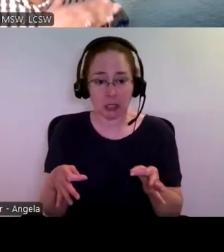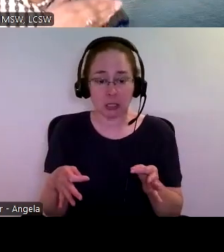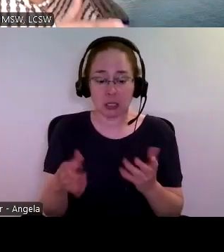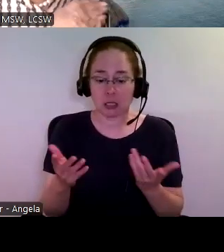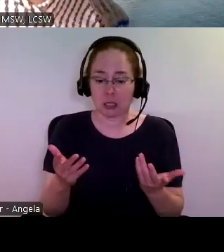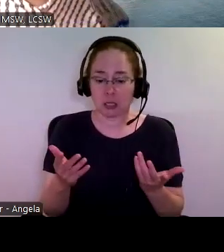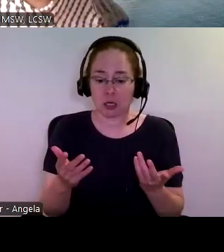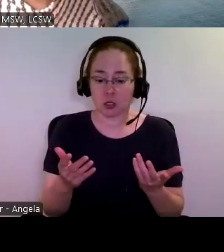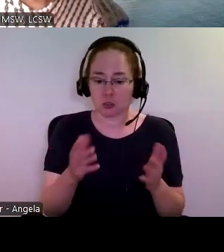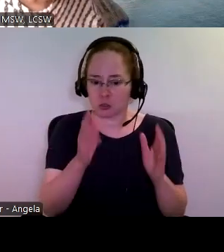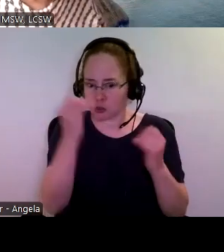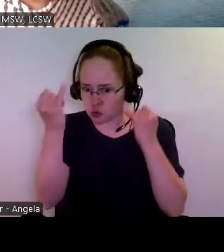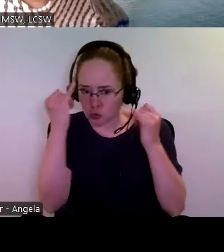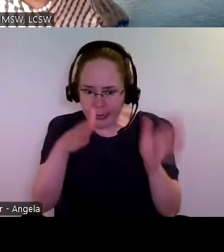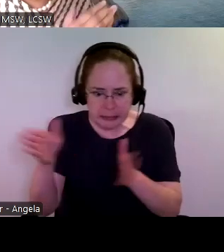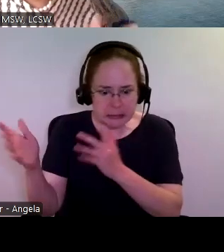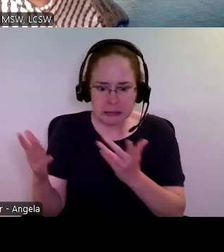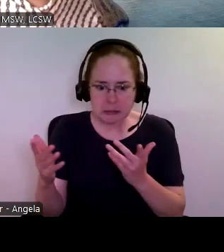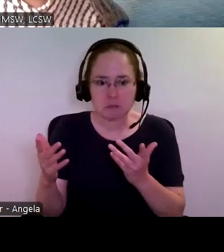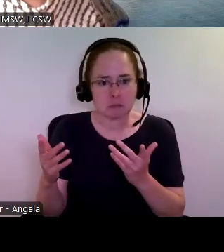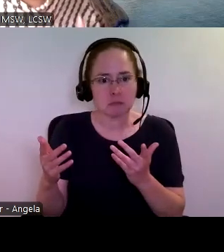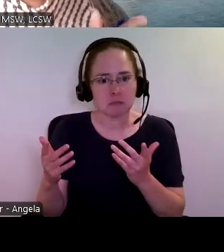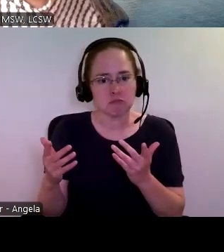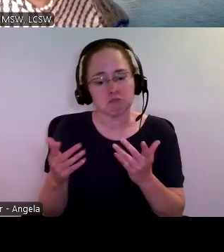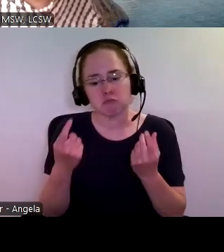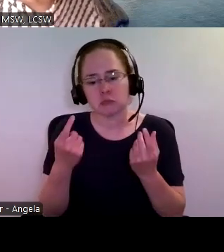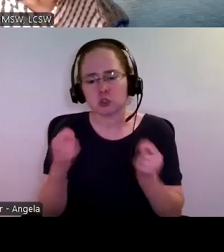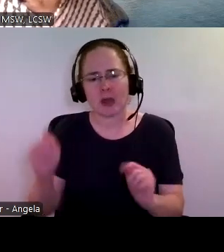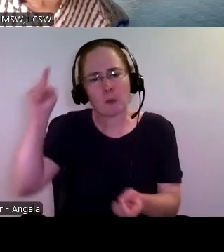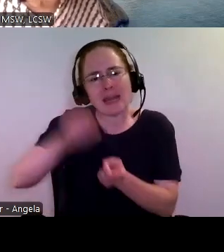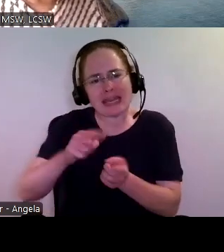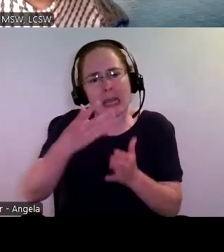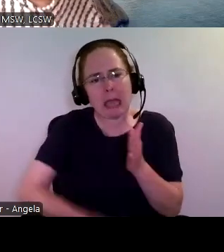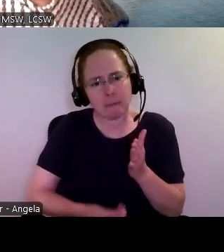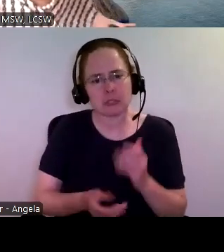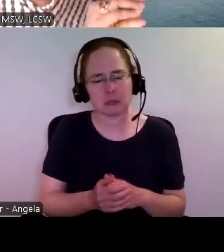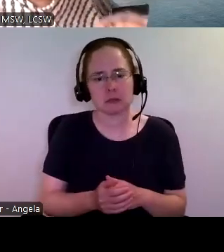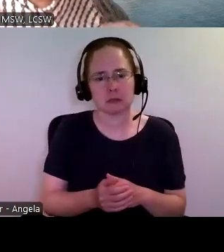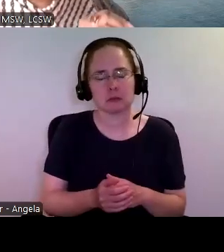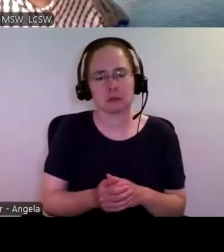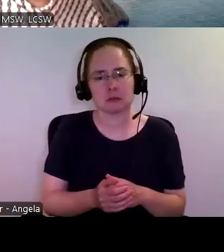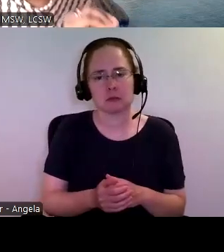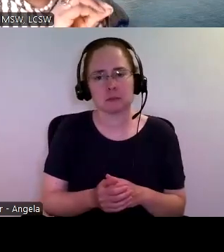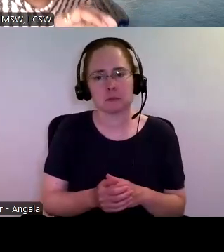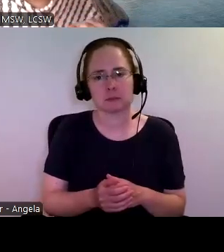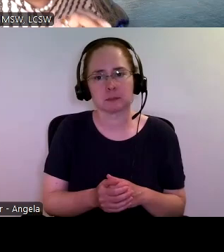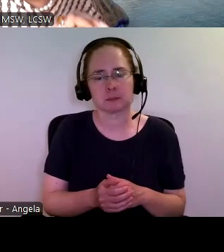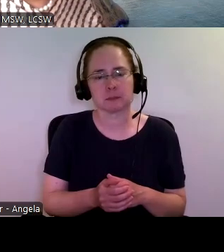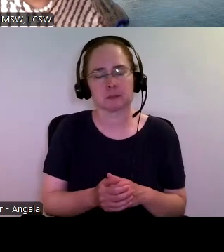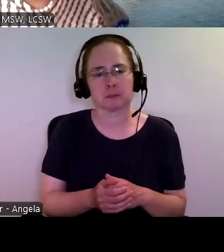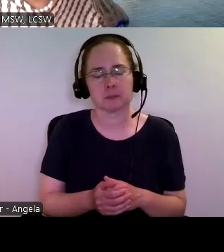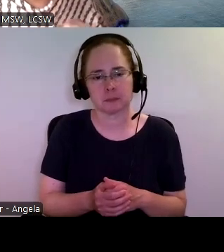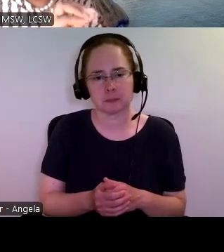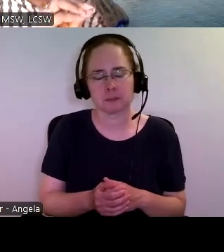those strategies which we are going to pursue to kind of mitigate those gaps. And that would be,